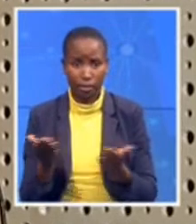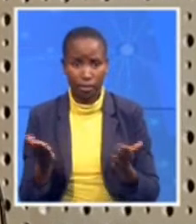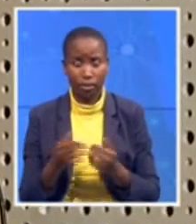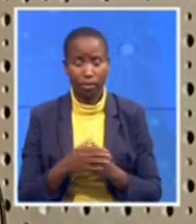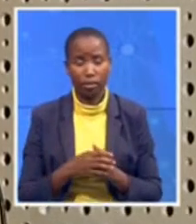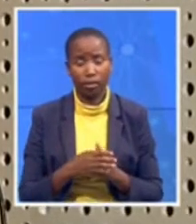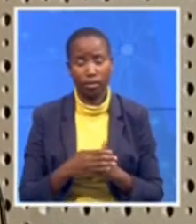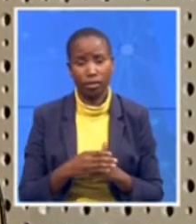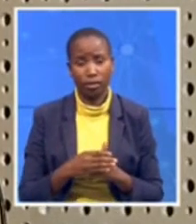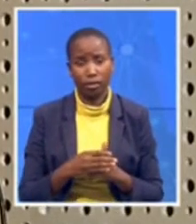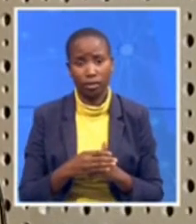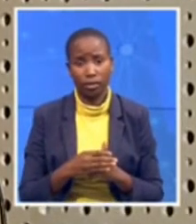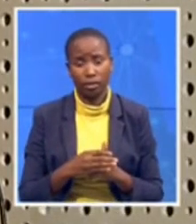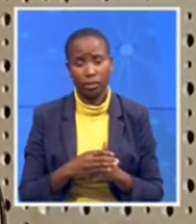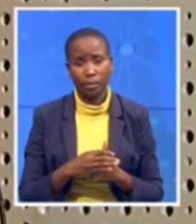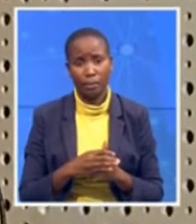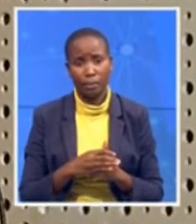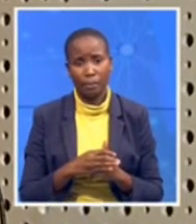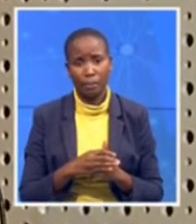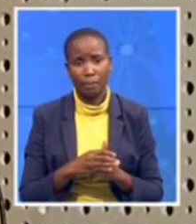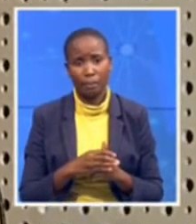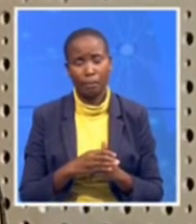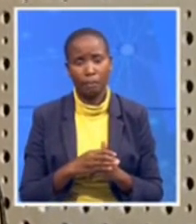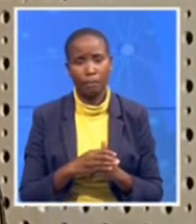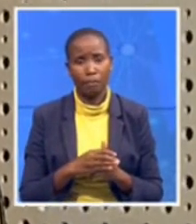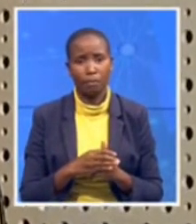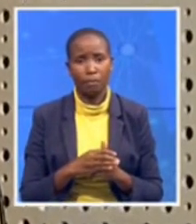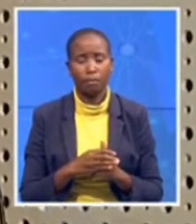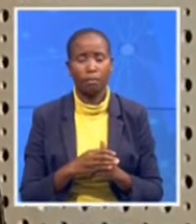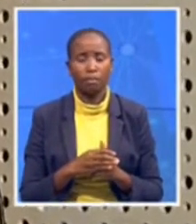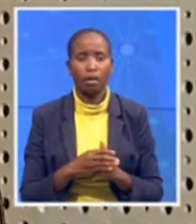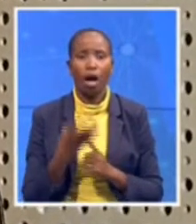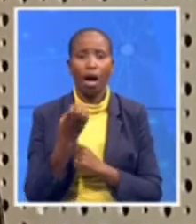the questions being filed on via online.